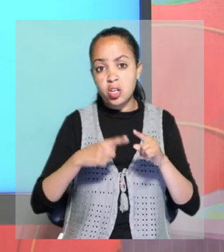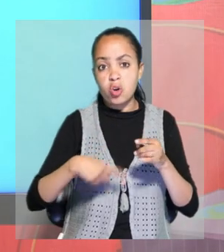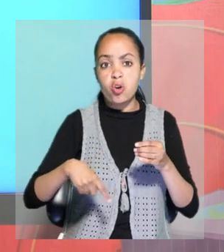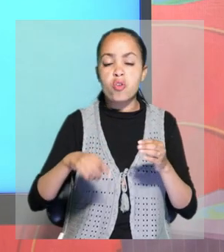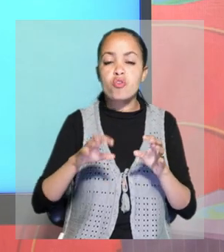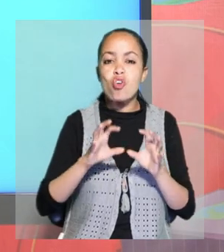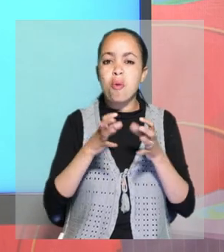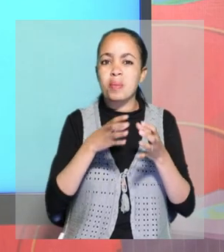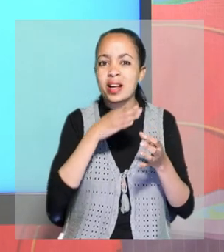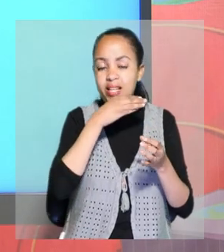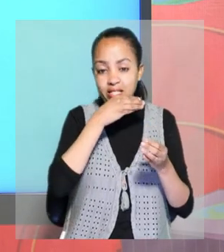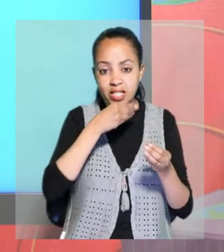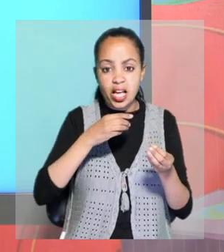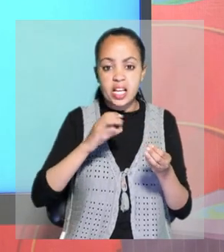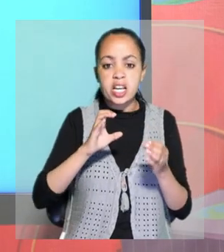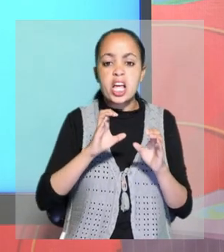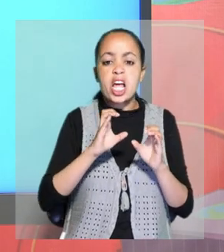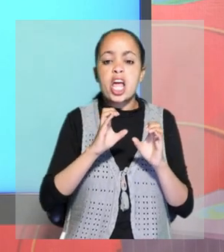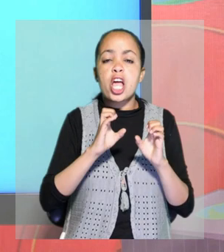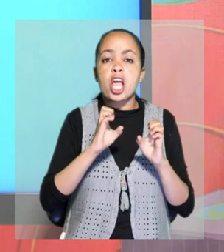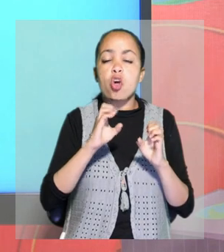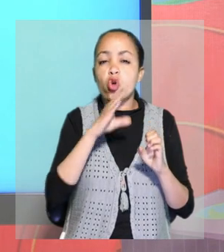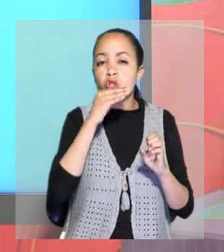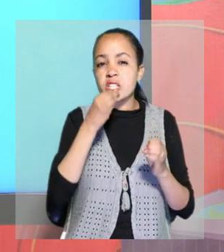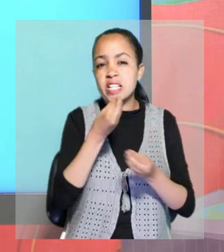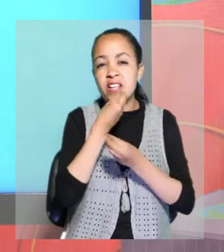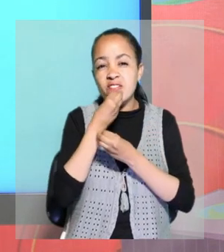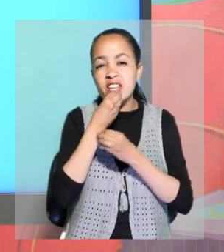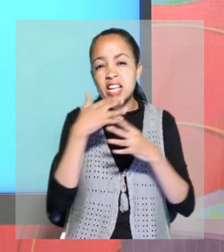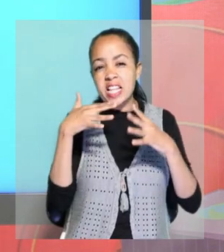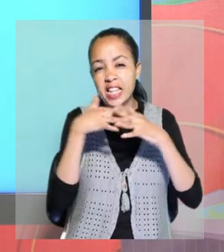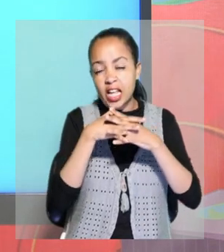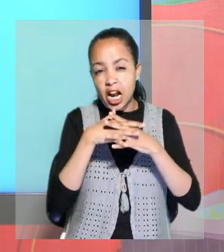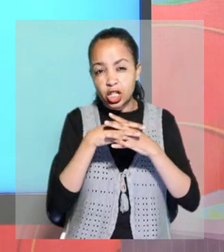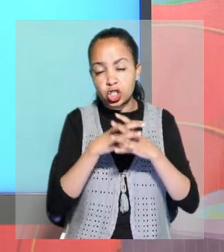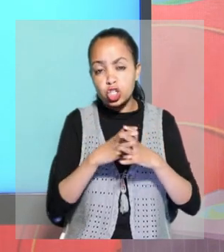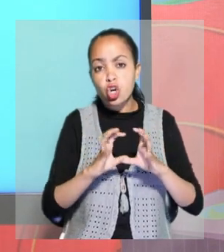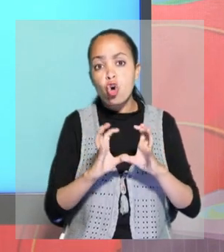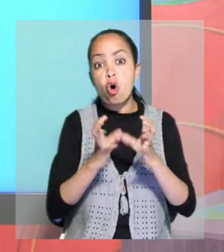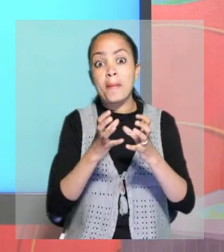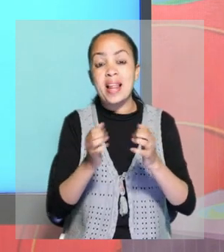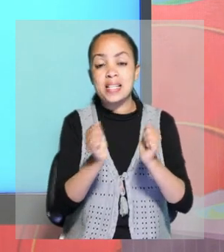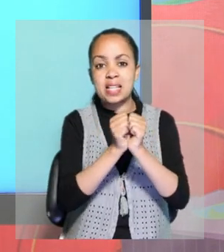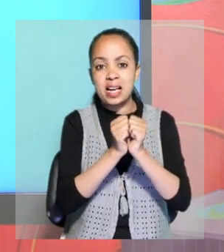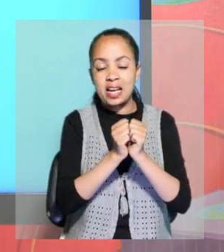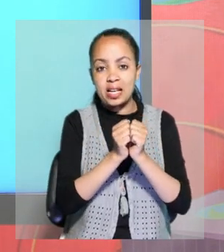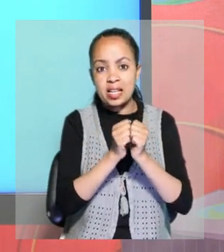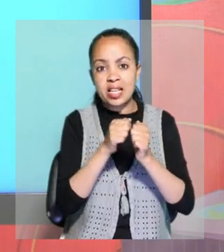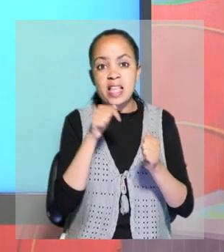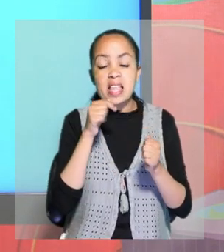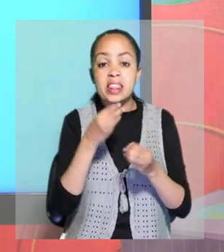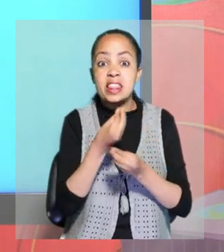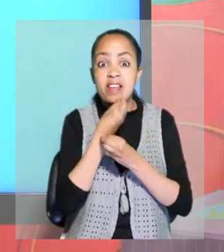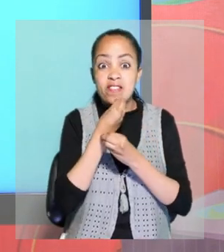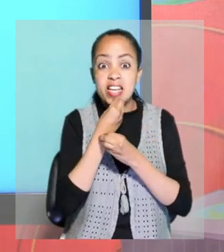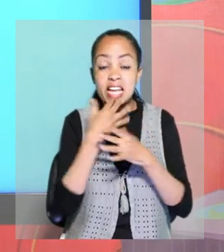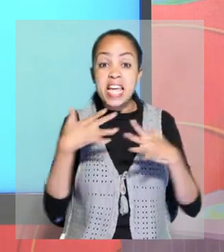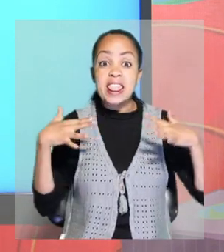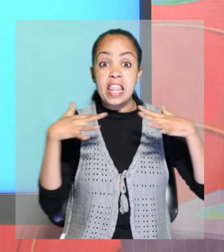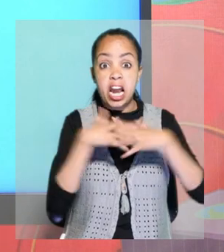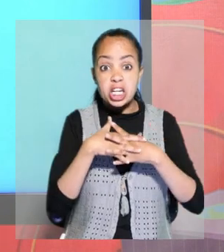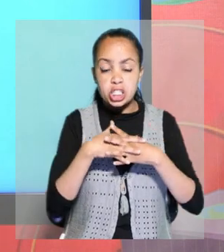again, ecological niche and the feeding interaction come to complex again. Here again, the feeding